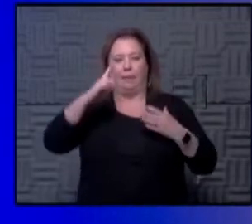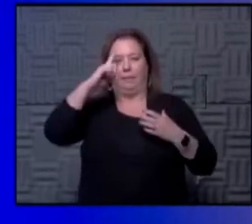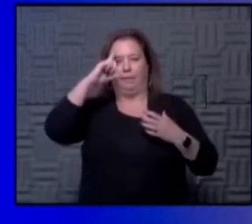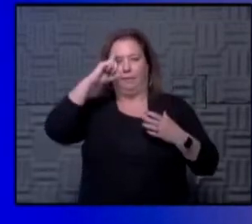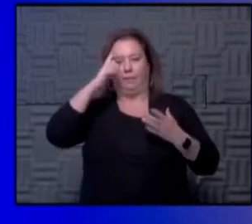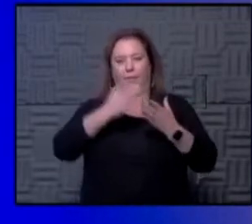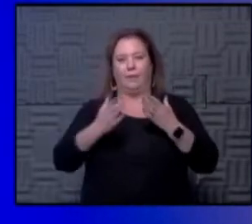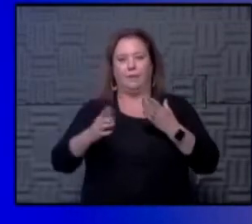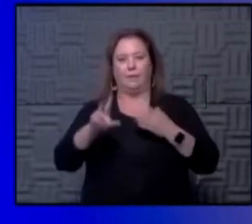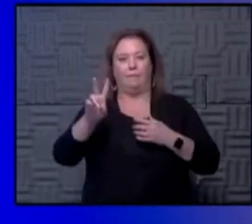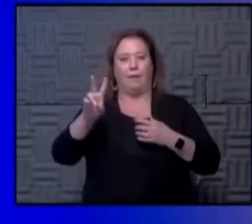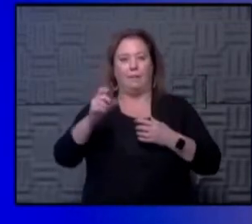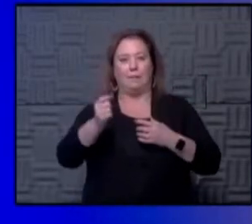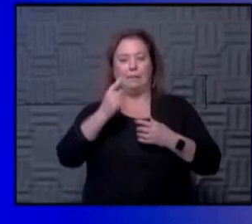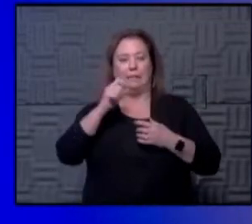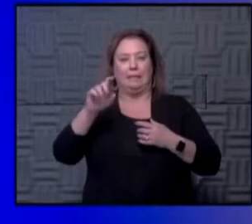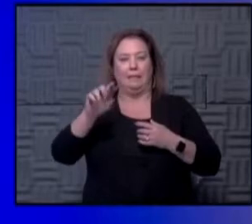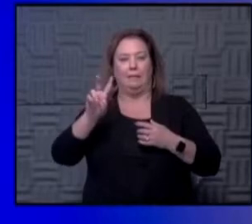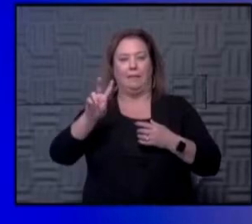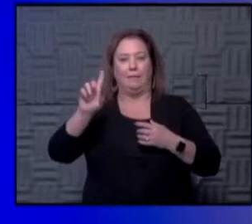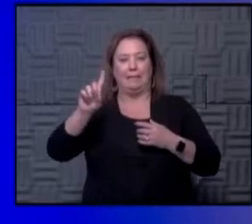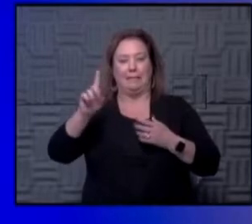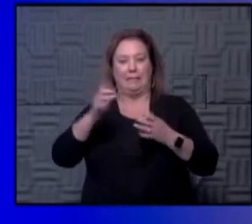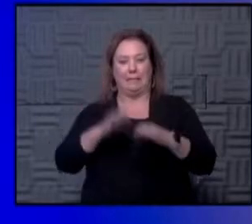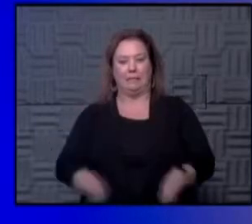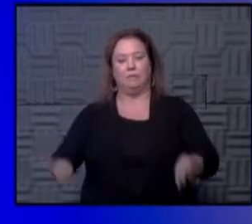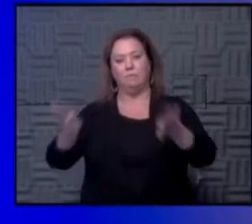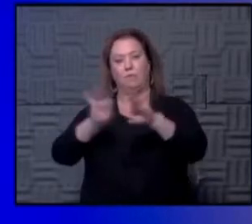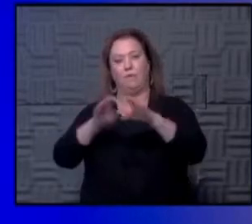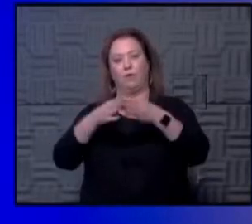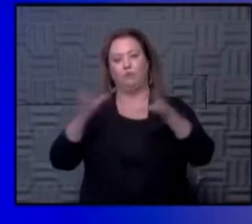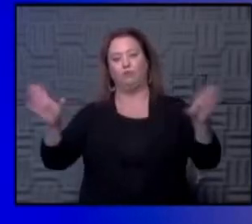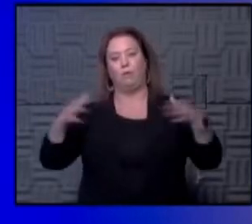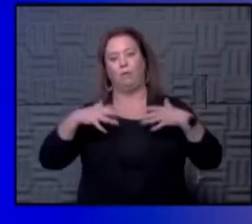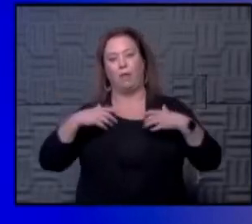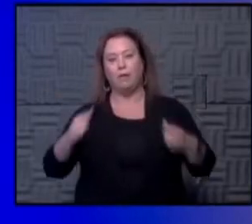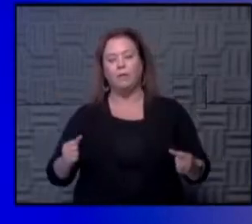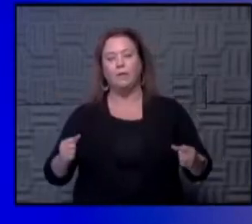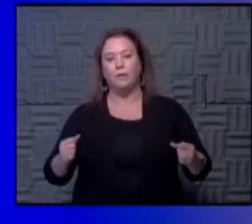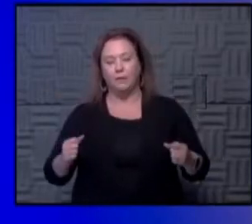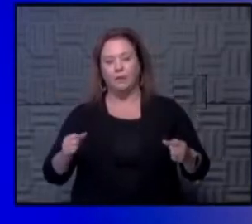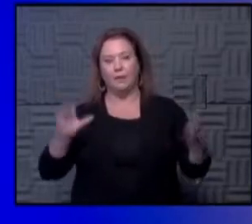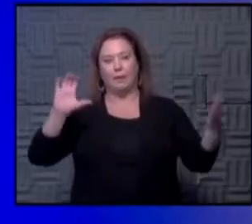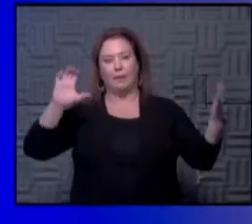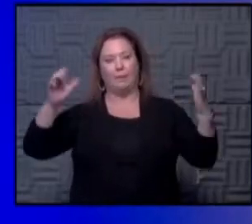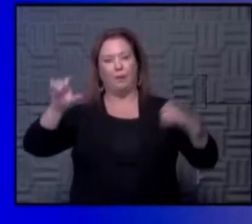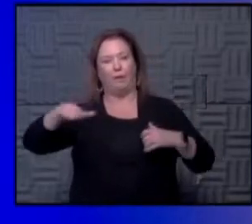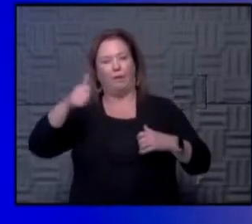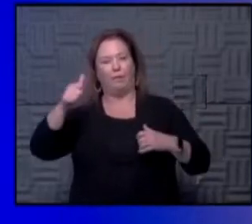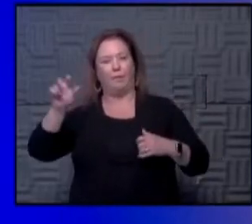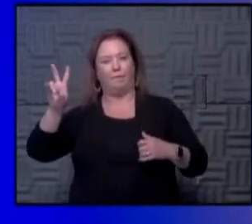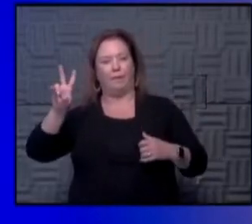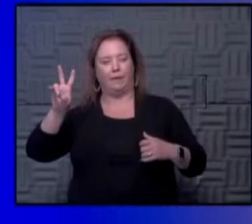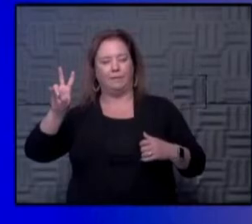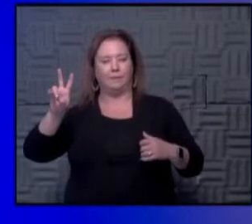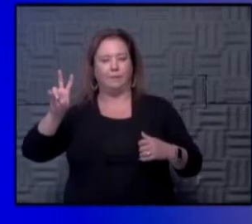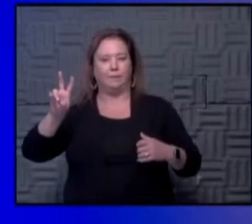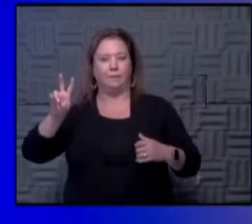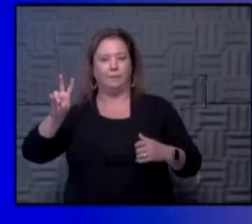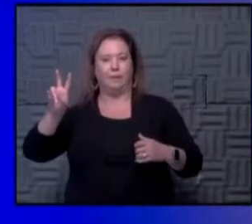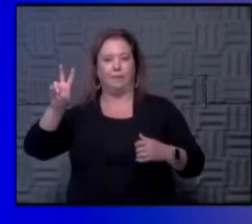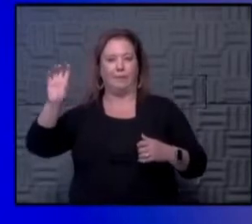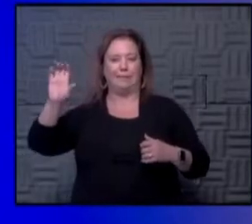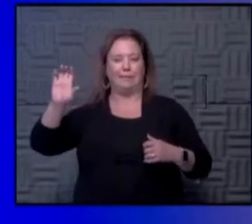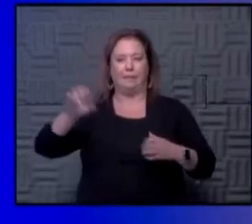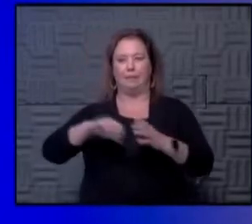want to supplement. I think taking vitamin D is very important for your overall general health as compared to some of the other vitamins, especially like